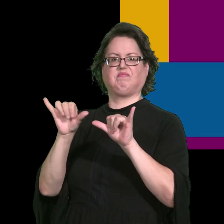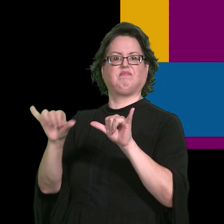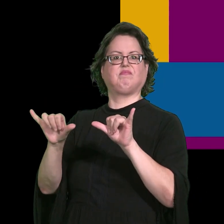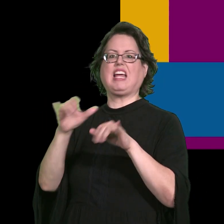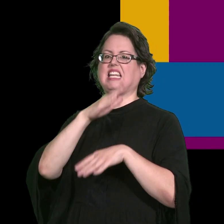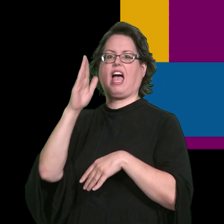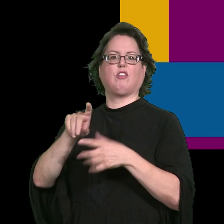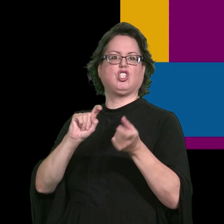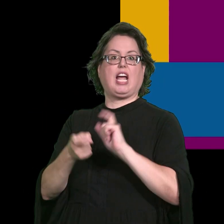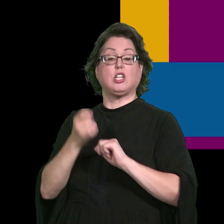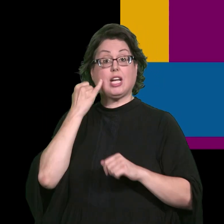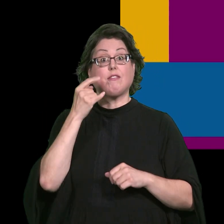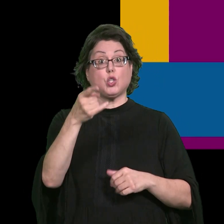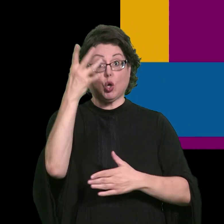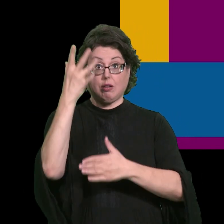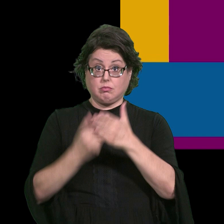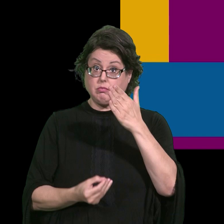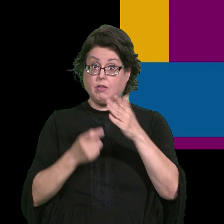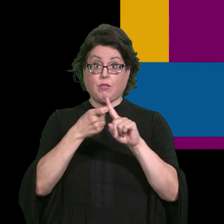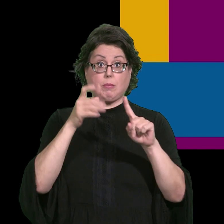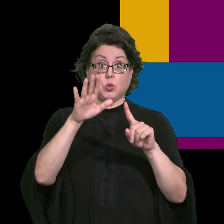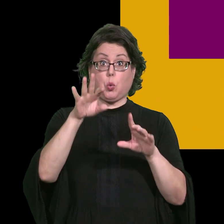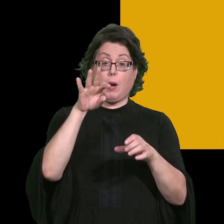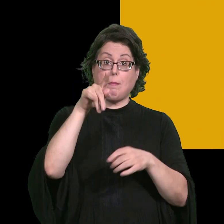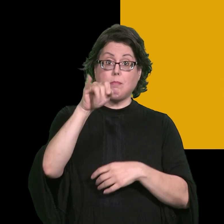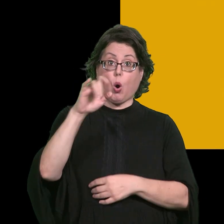your polling place on election day.